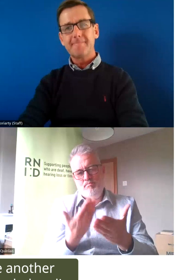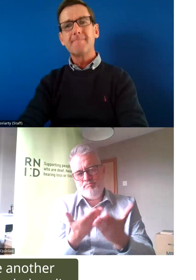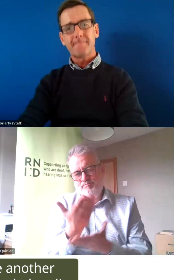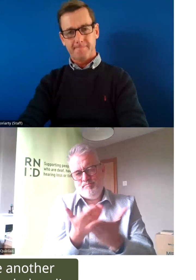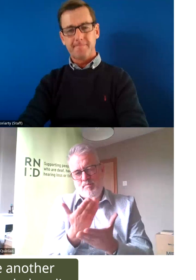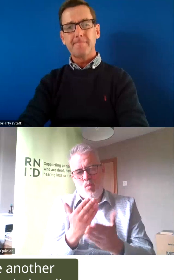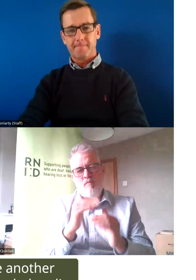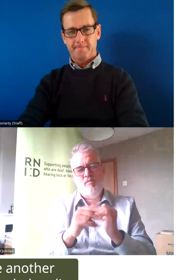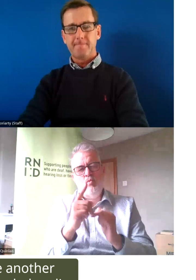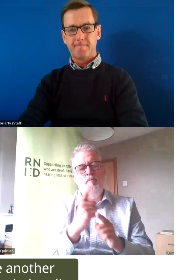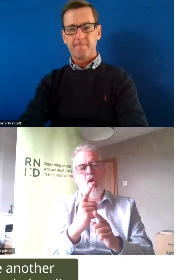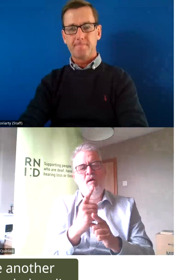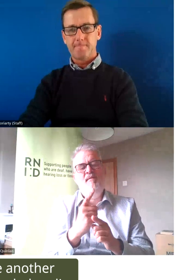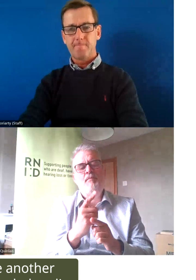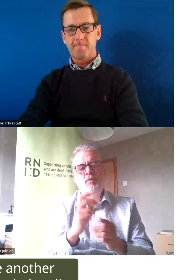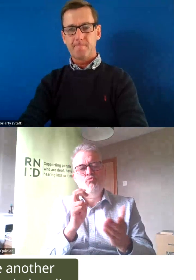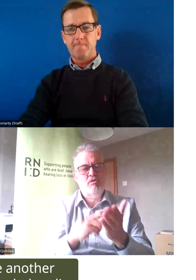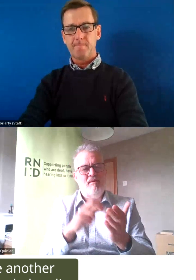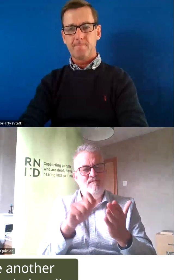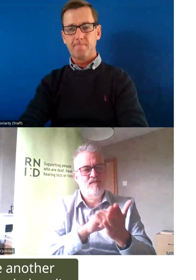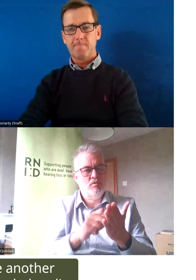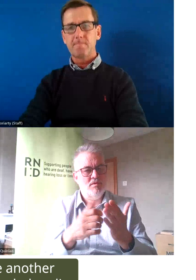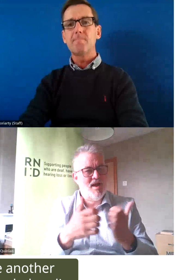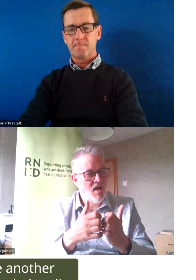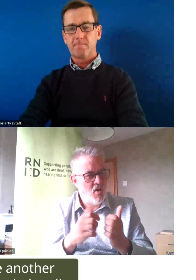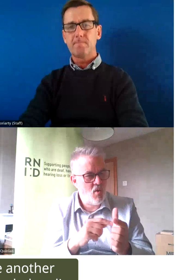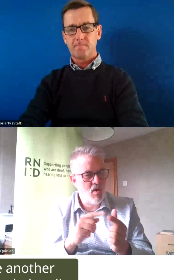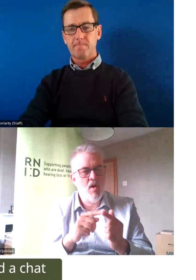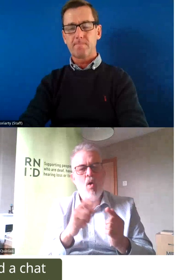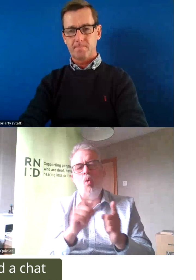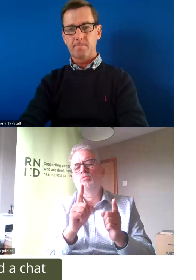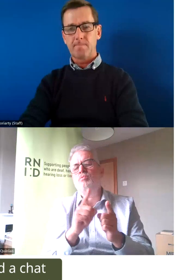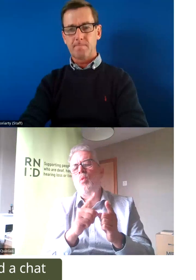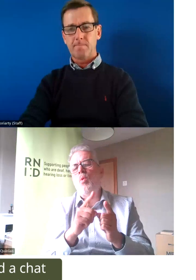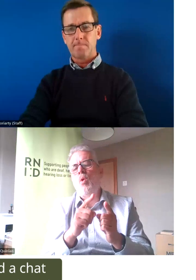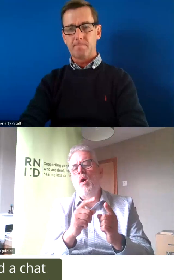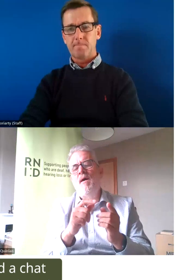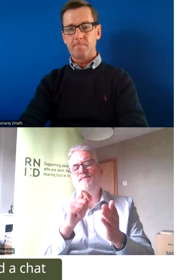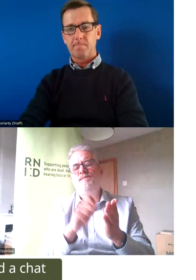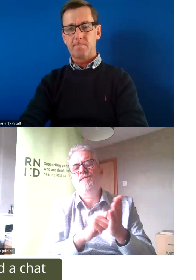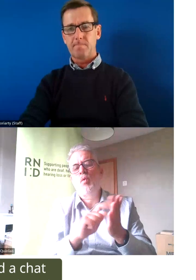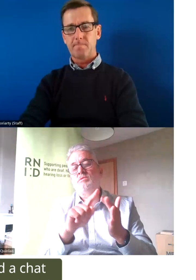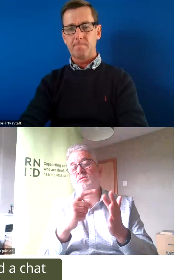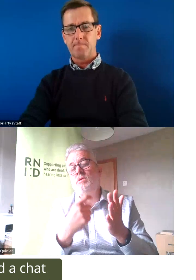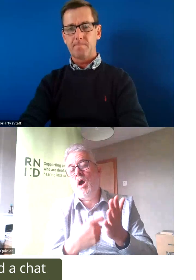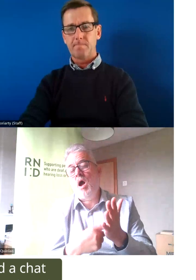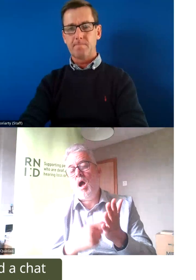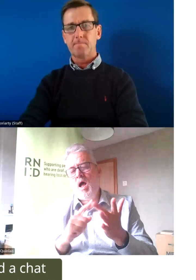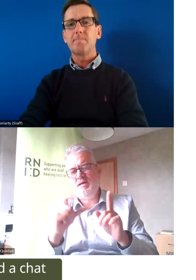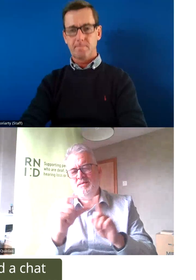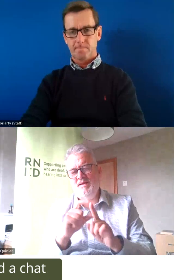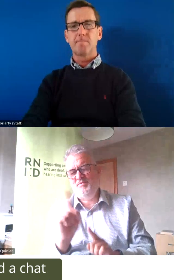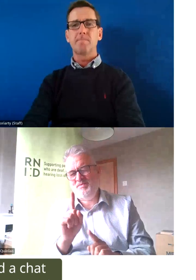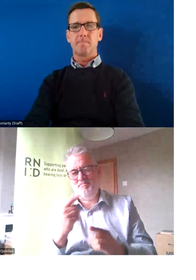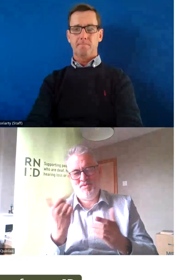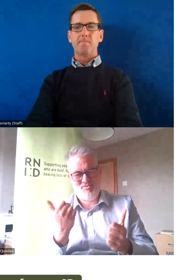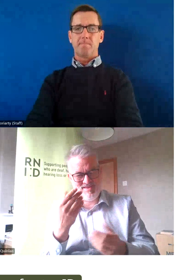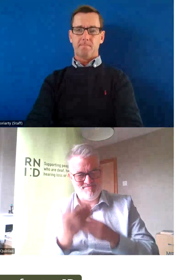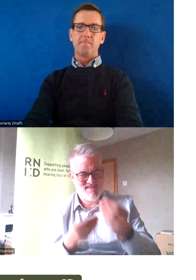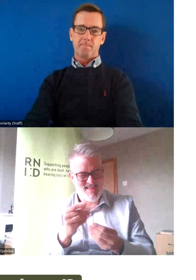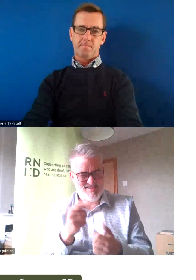So we did have another video that we recorded earlier where we had a chat about registering to